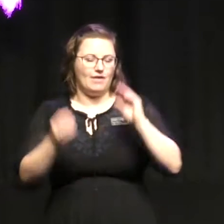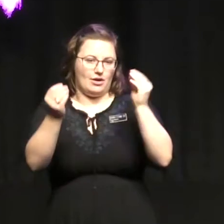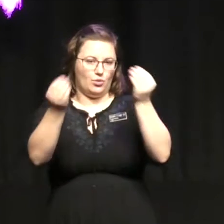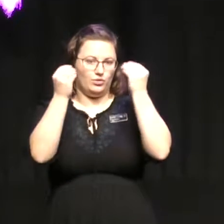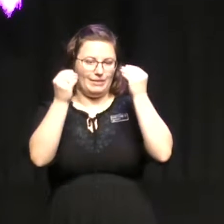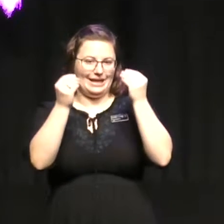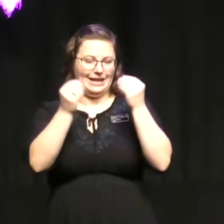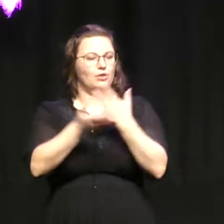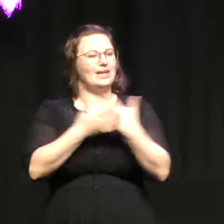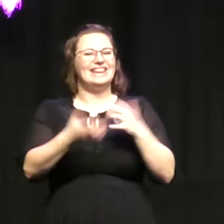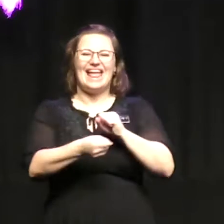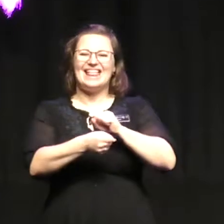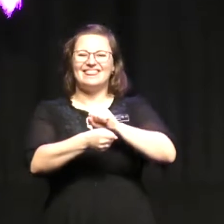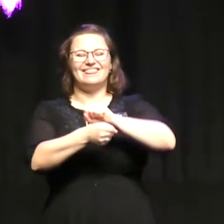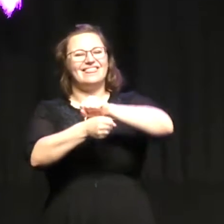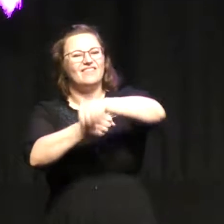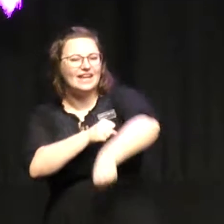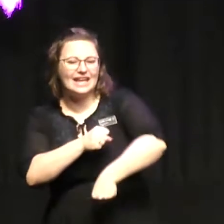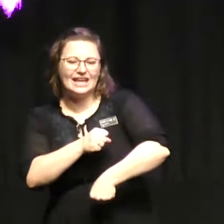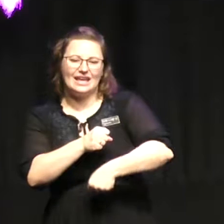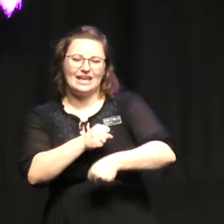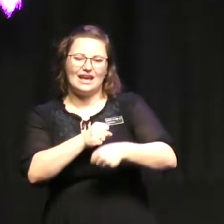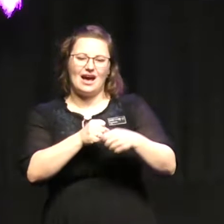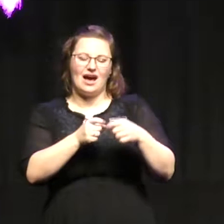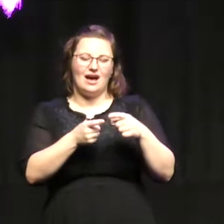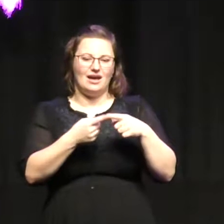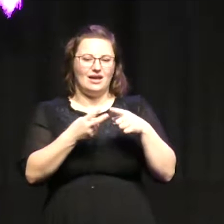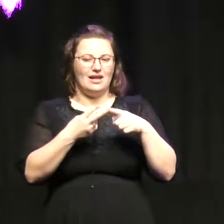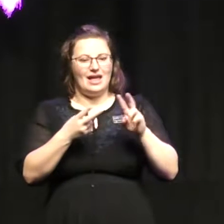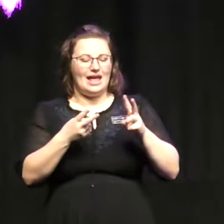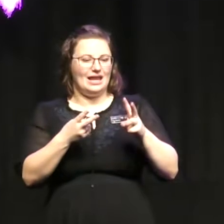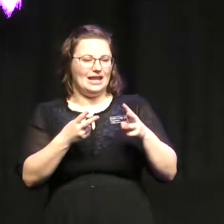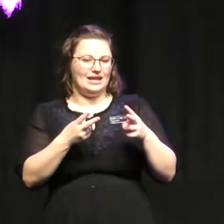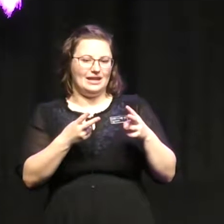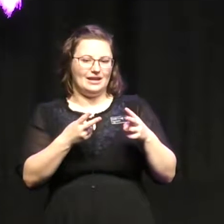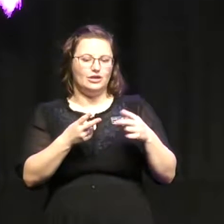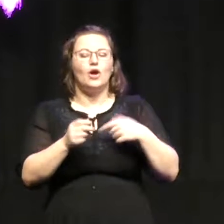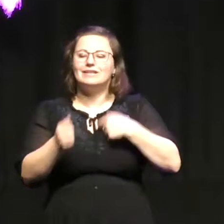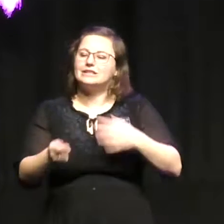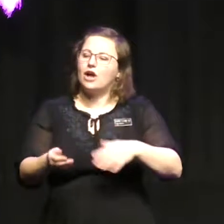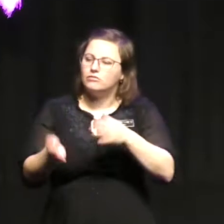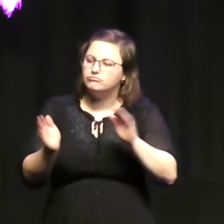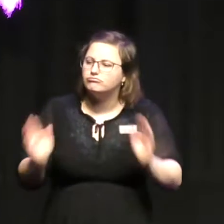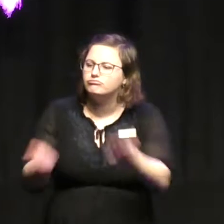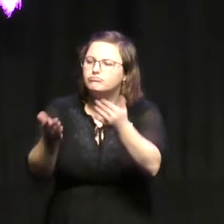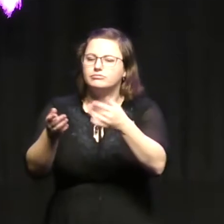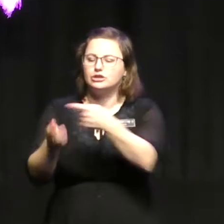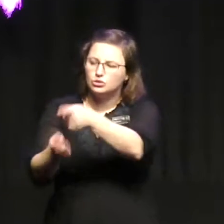than forcing them or compelling them to send their daughters to school.